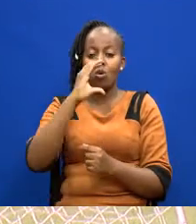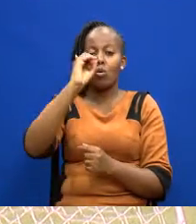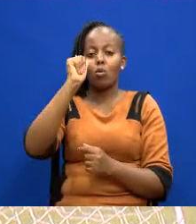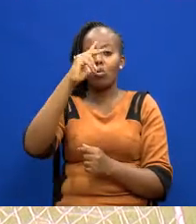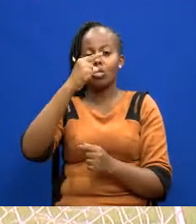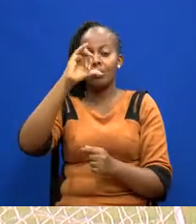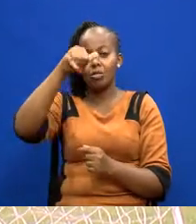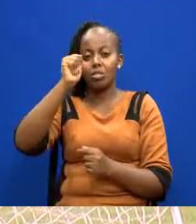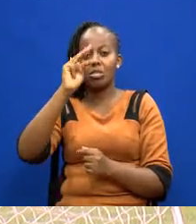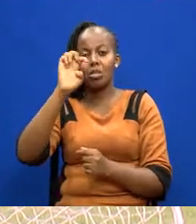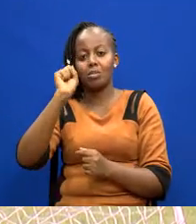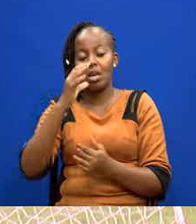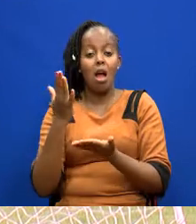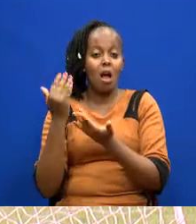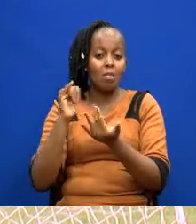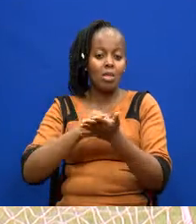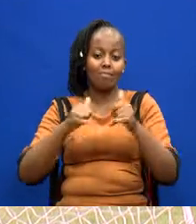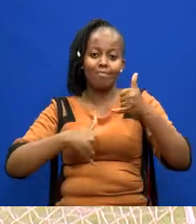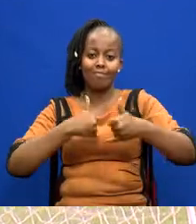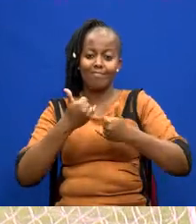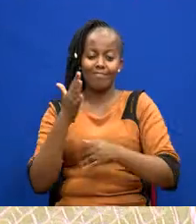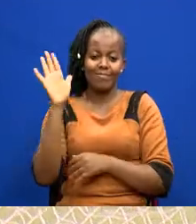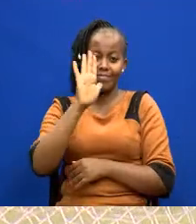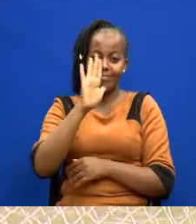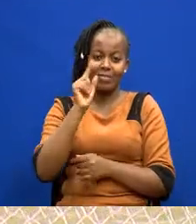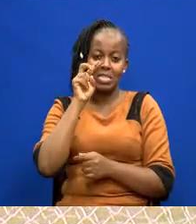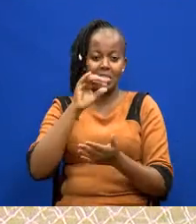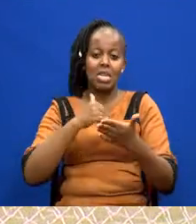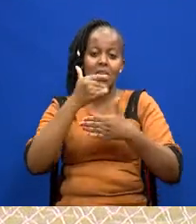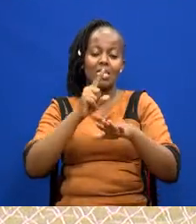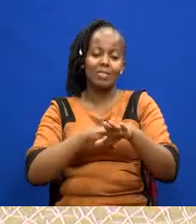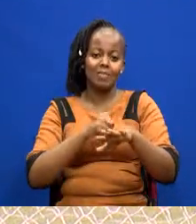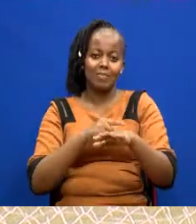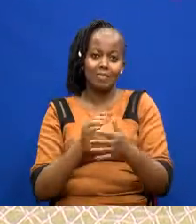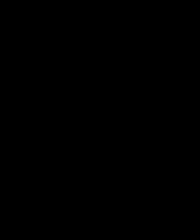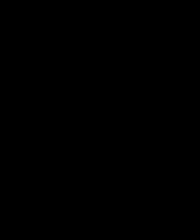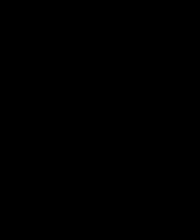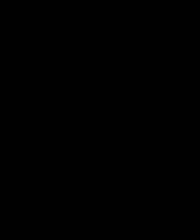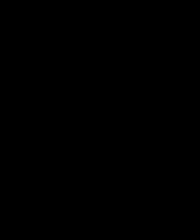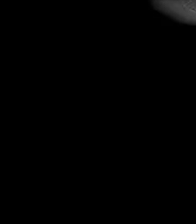your coach, James Okwiri. I hope you enjoyed. Goodbye and see you next time.